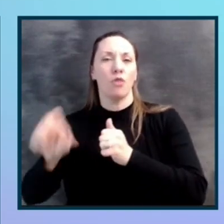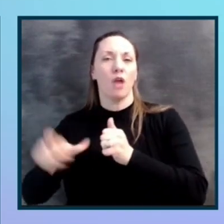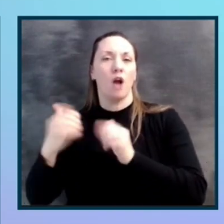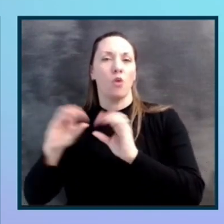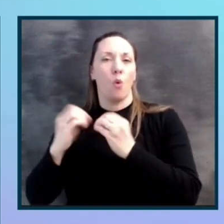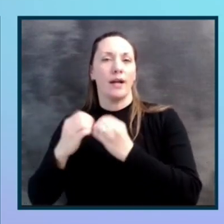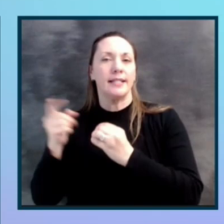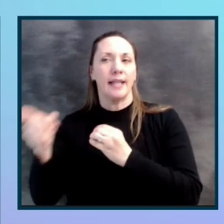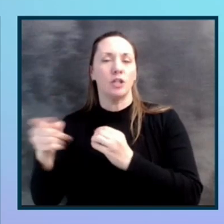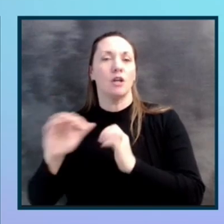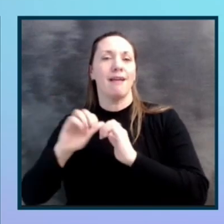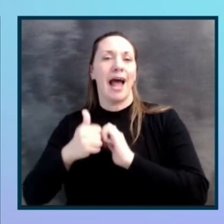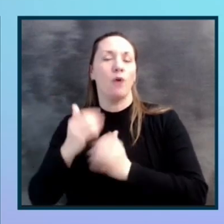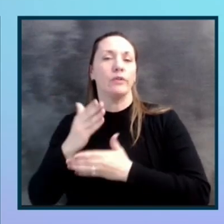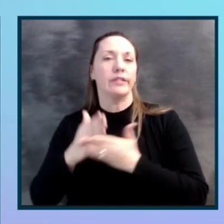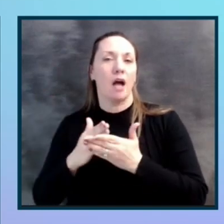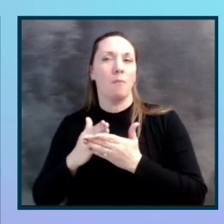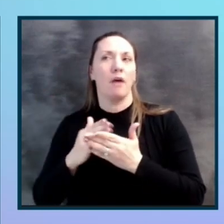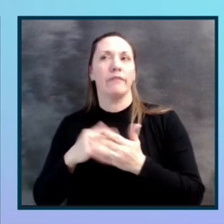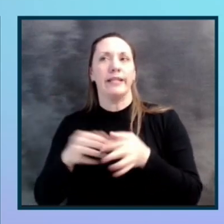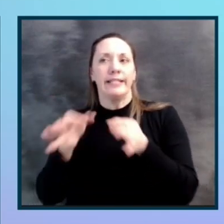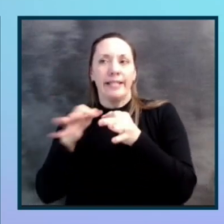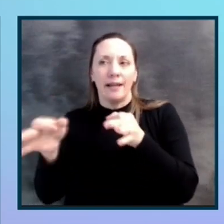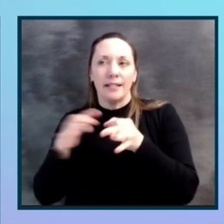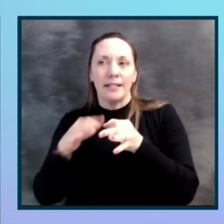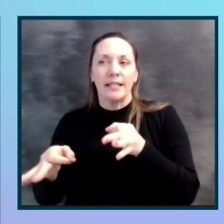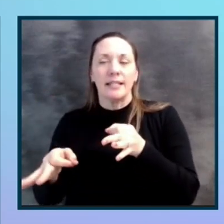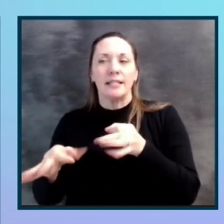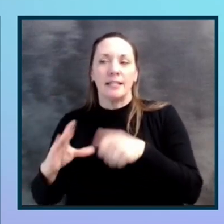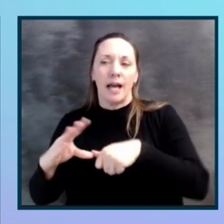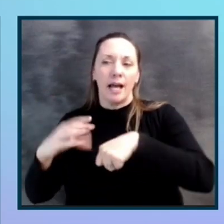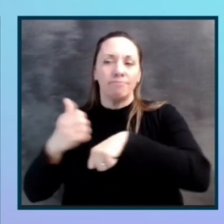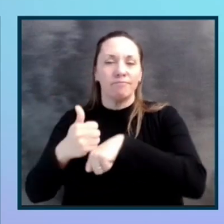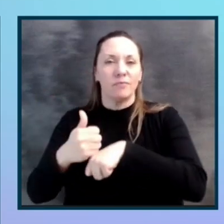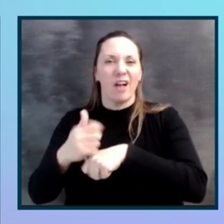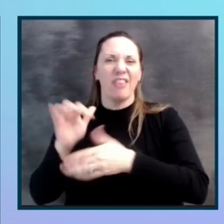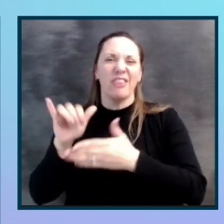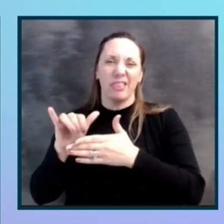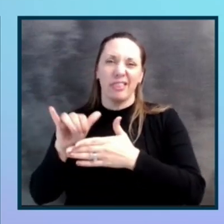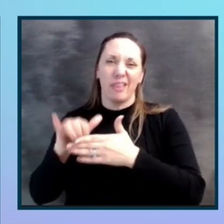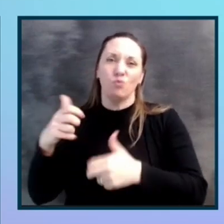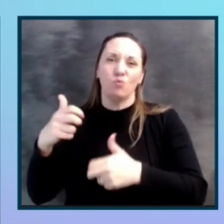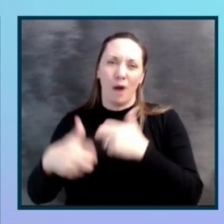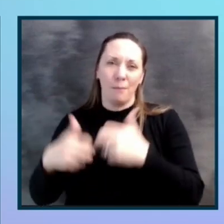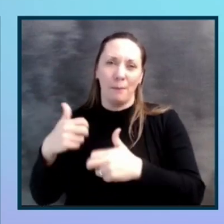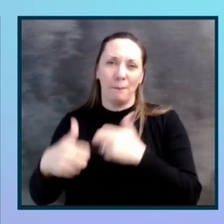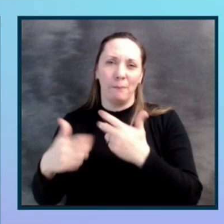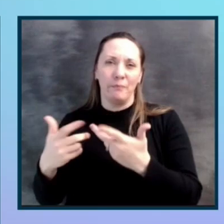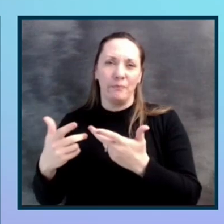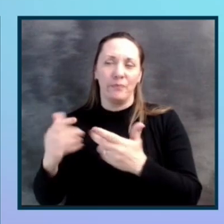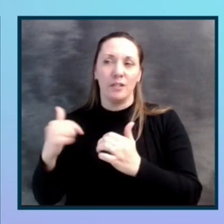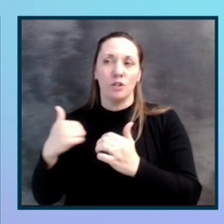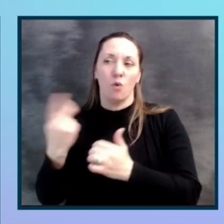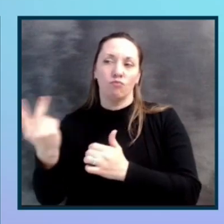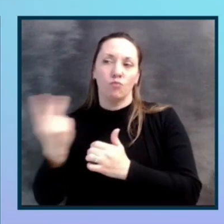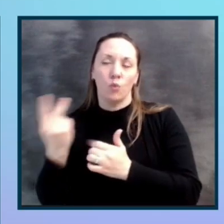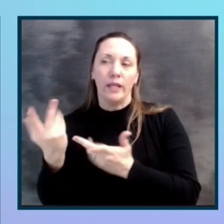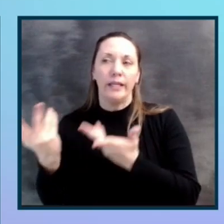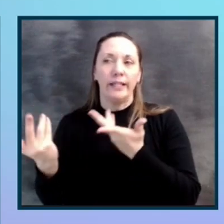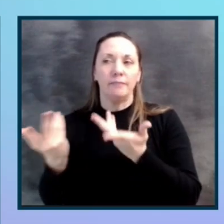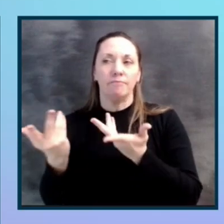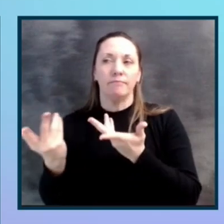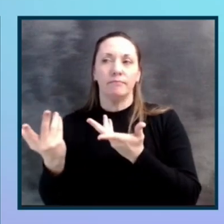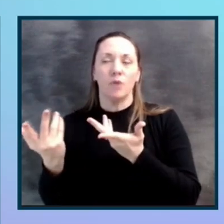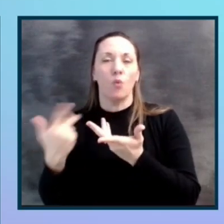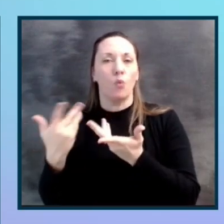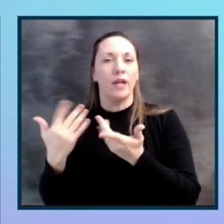way some of the sentences were phrased was problematic, and we